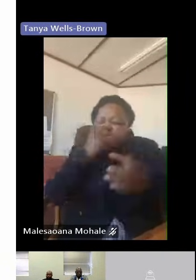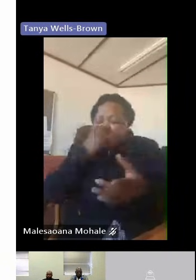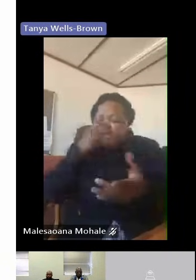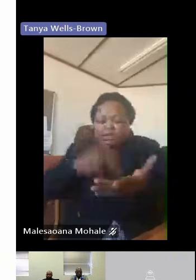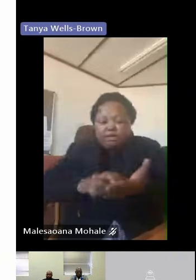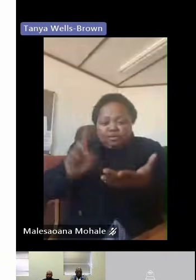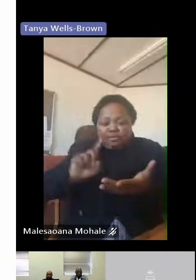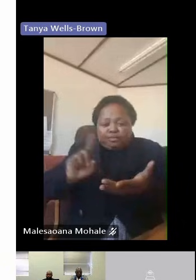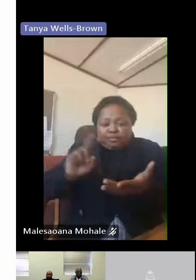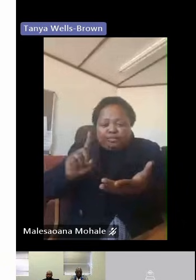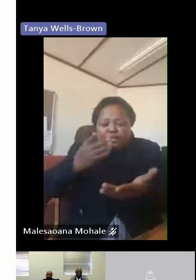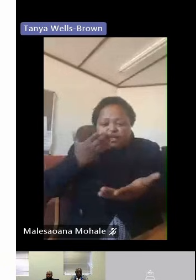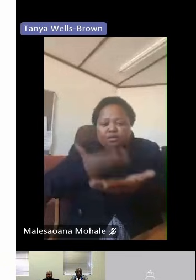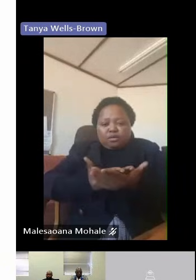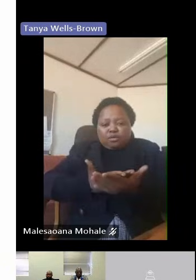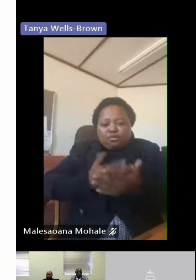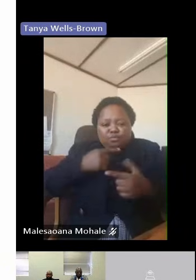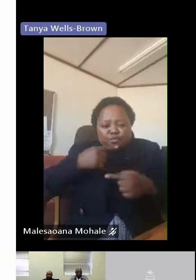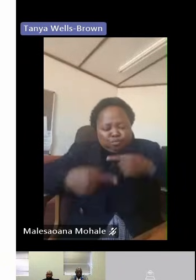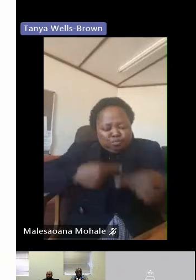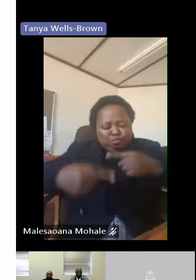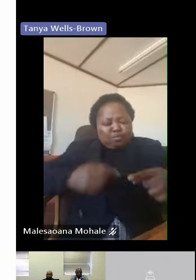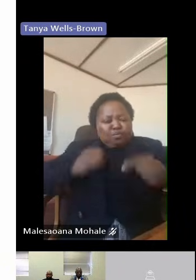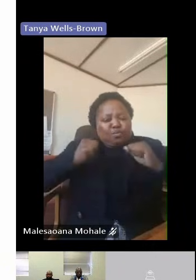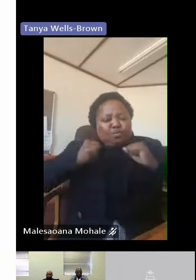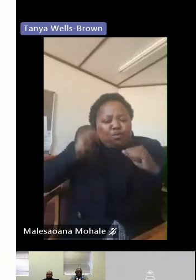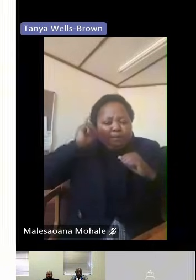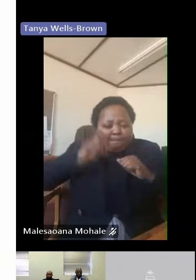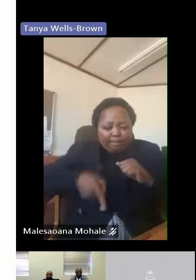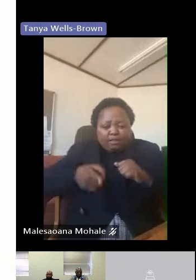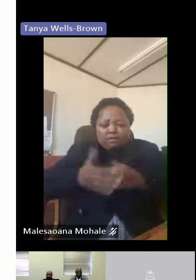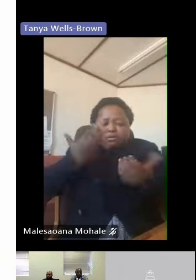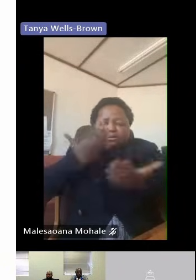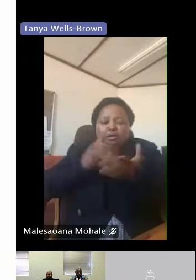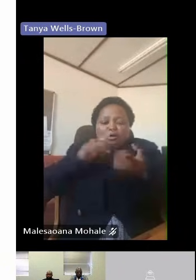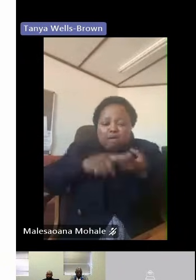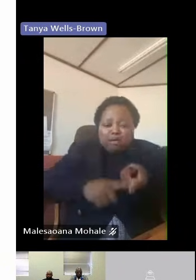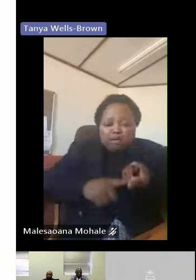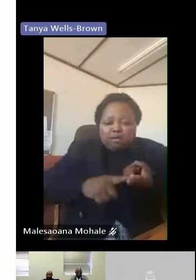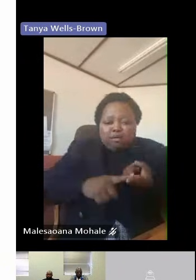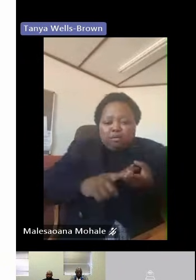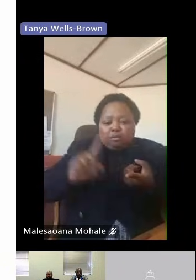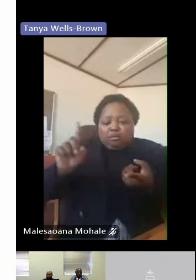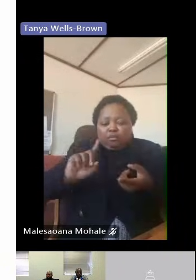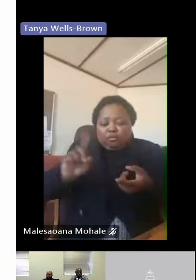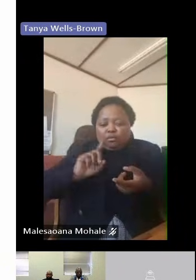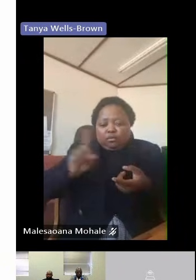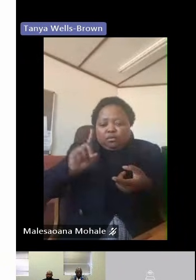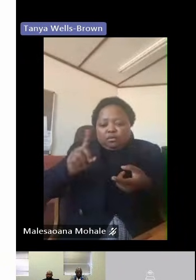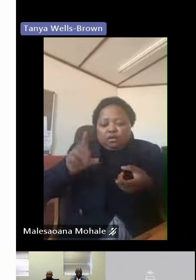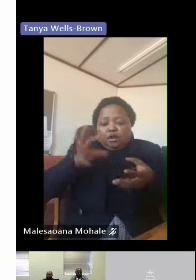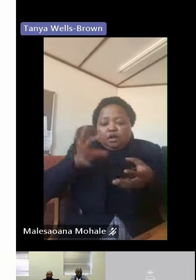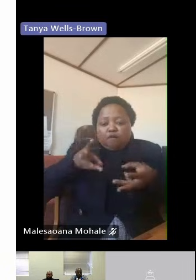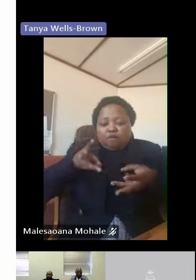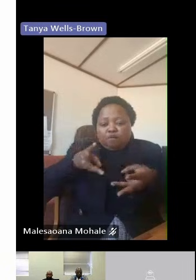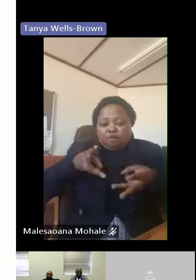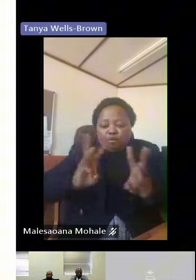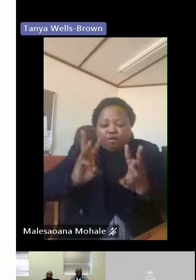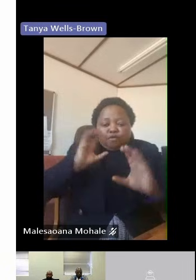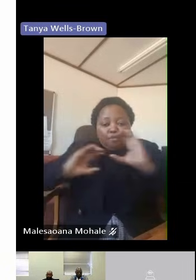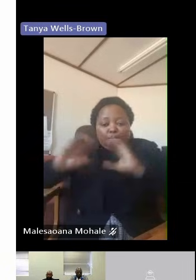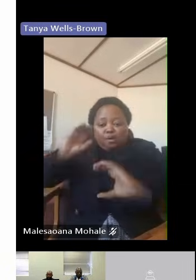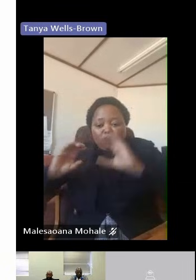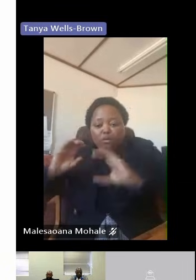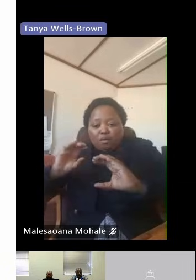be much more continuous. Relying on WhatsApp as a form of communication, while maybe pragmatic, is